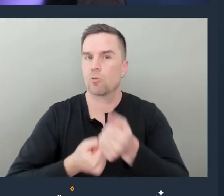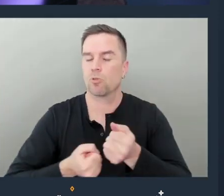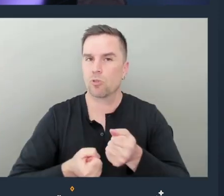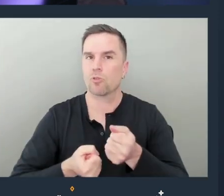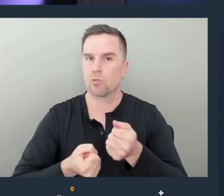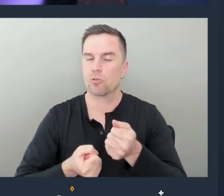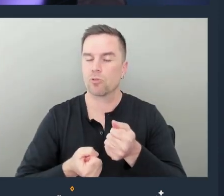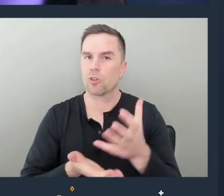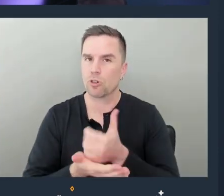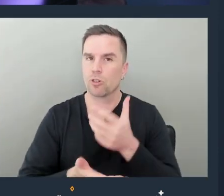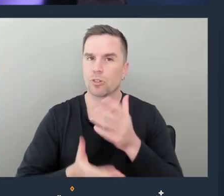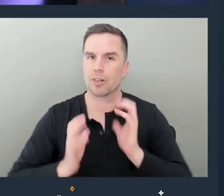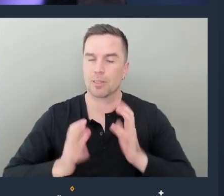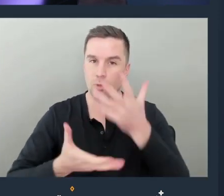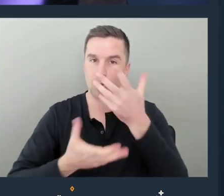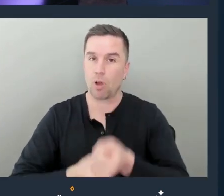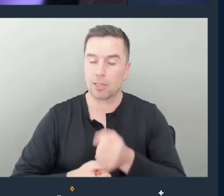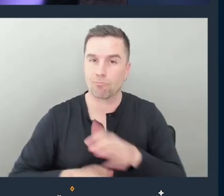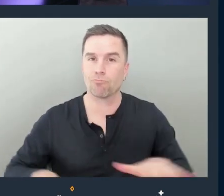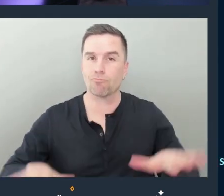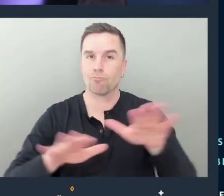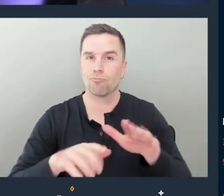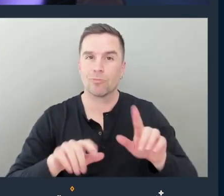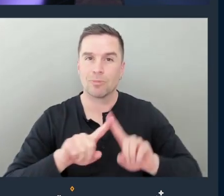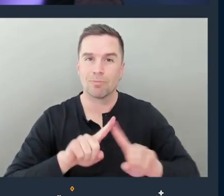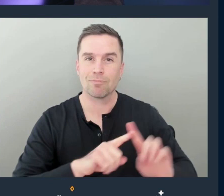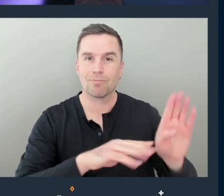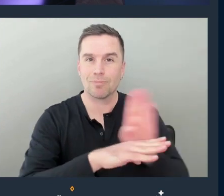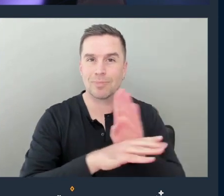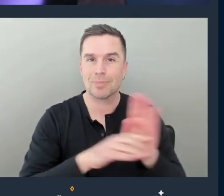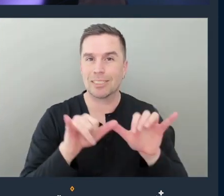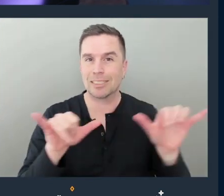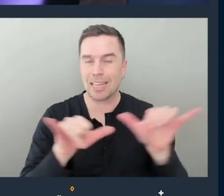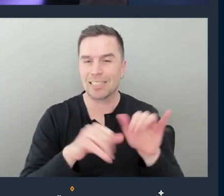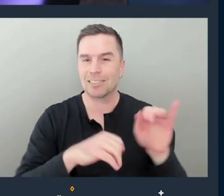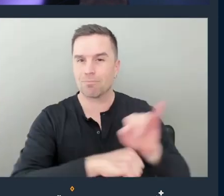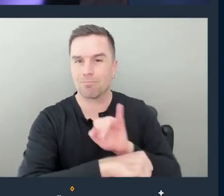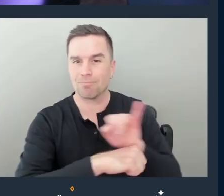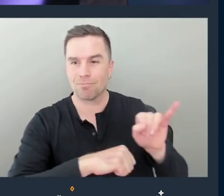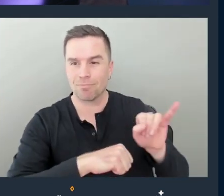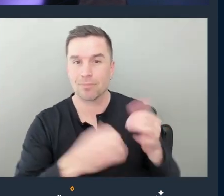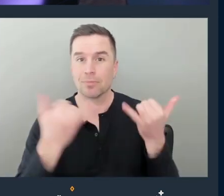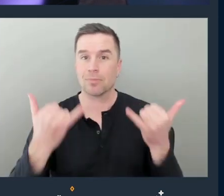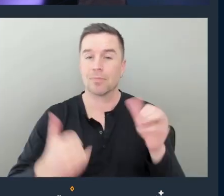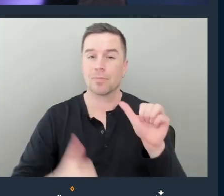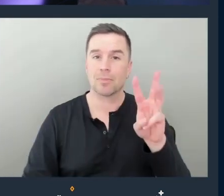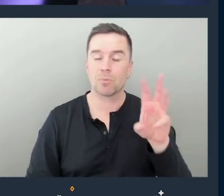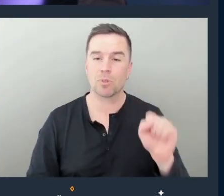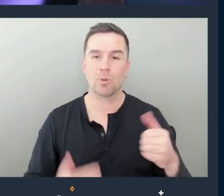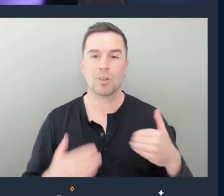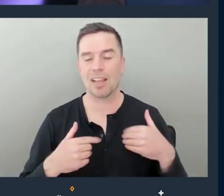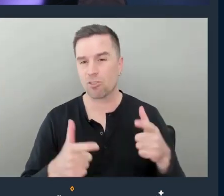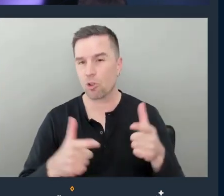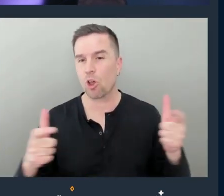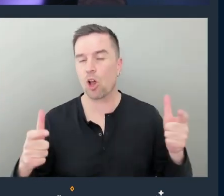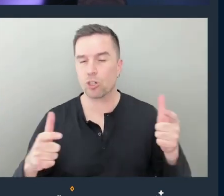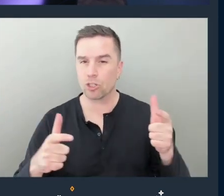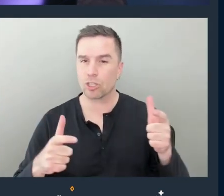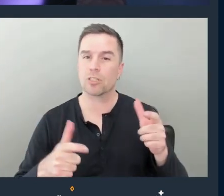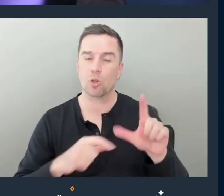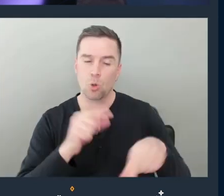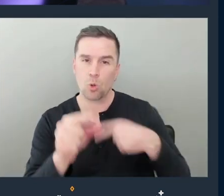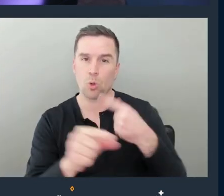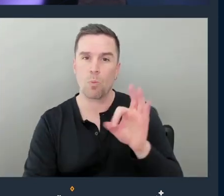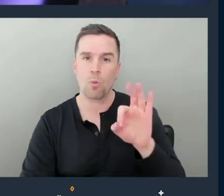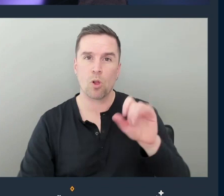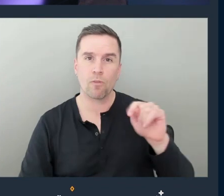all sizes and all industries. Today, AWS has the largest global infrastructure footprint of any provider, and we are continuously